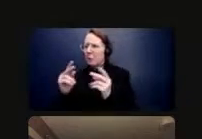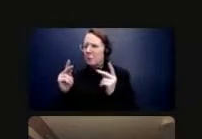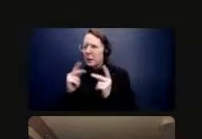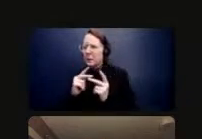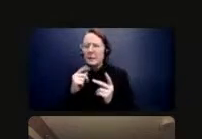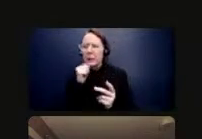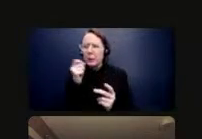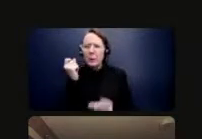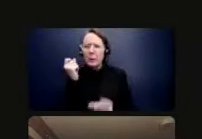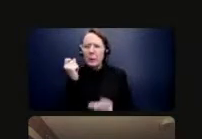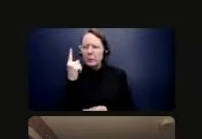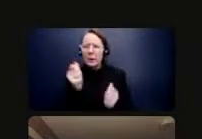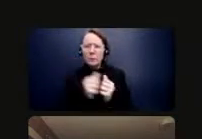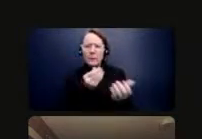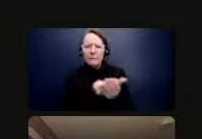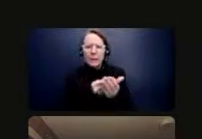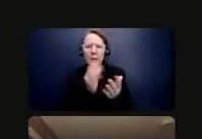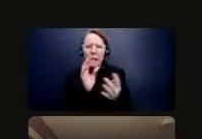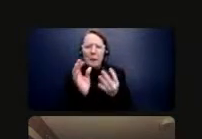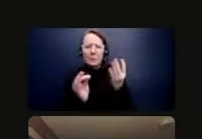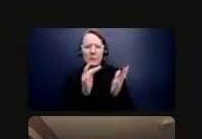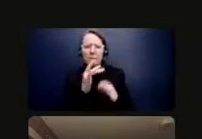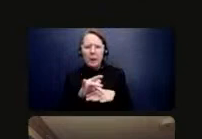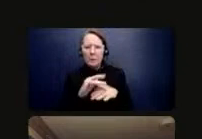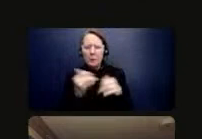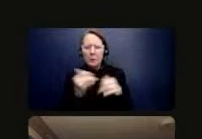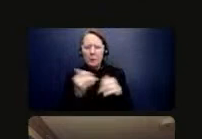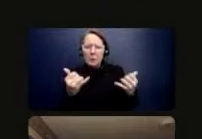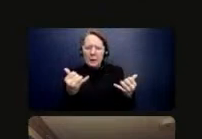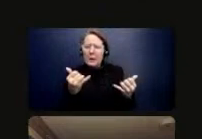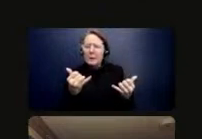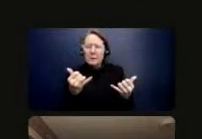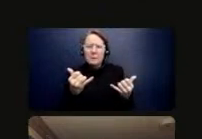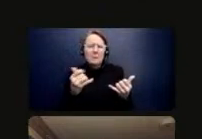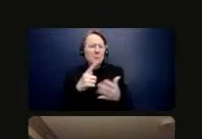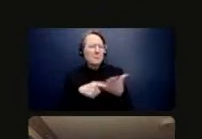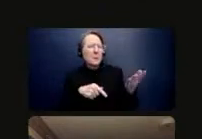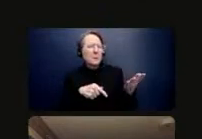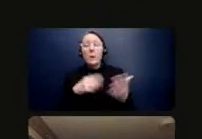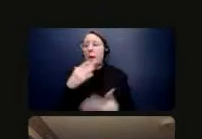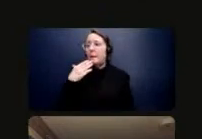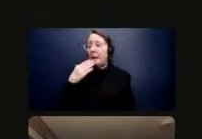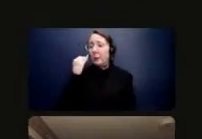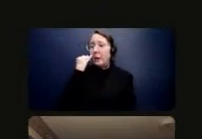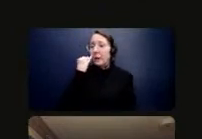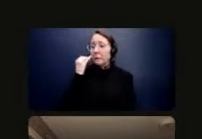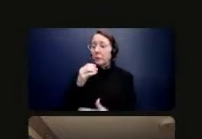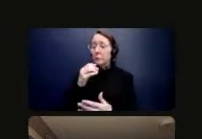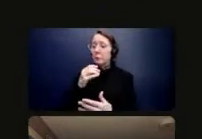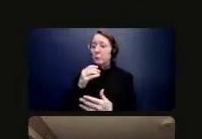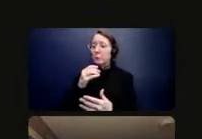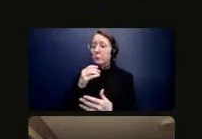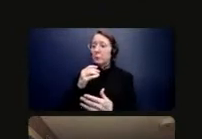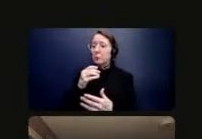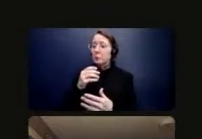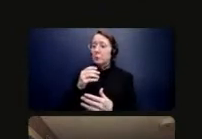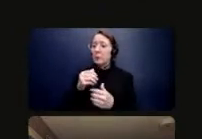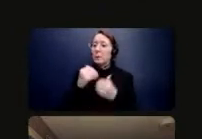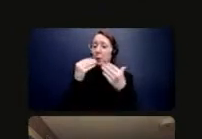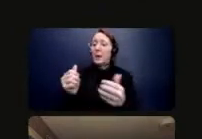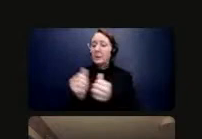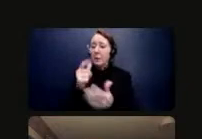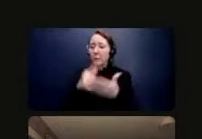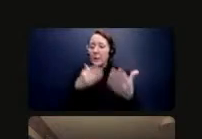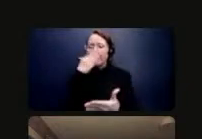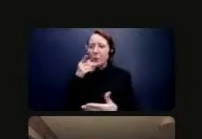with the funding options available right now. Thank you. If you go with what's in front of you, I know there's been some discussion